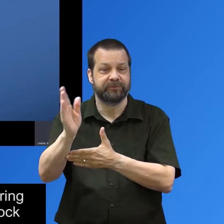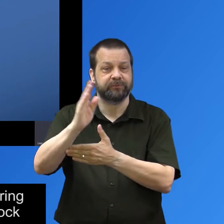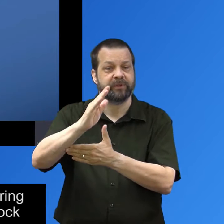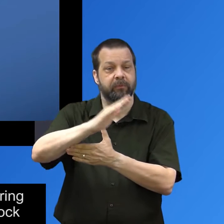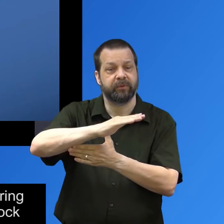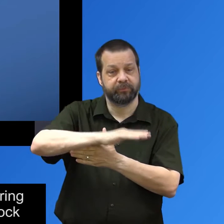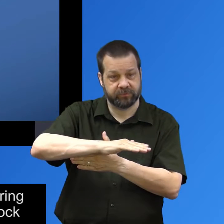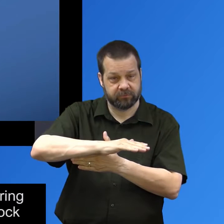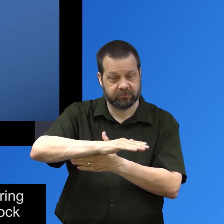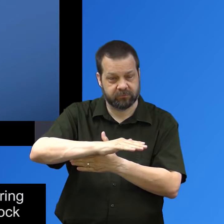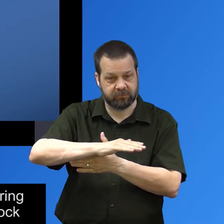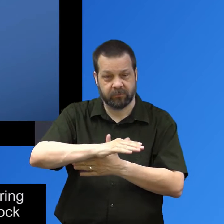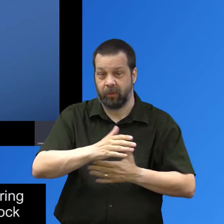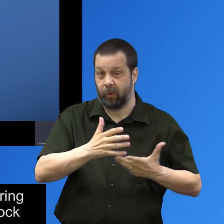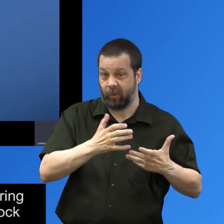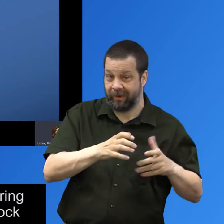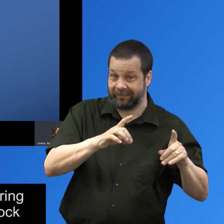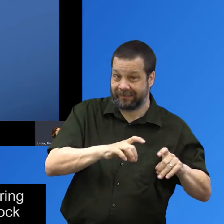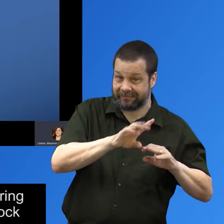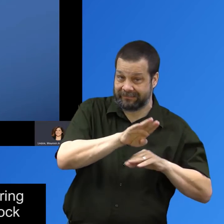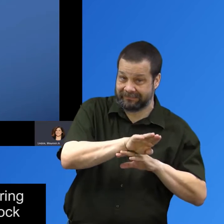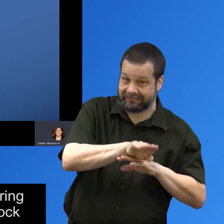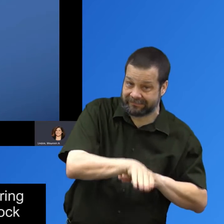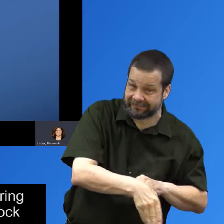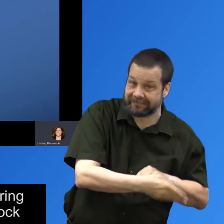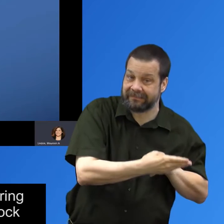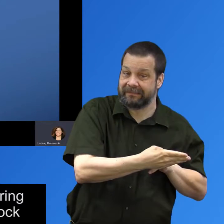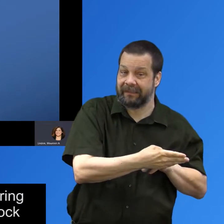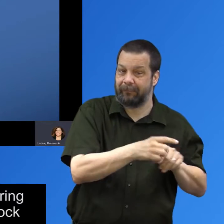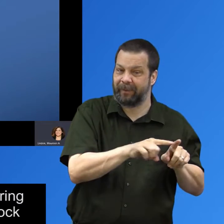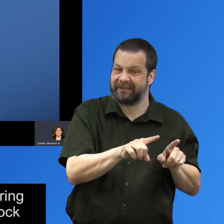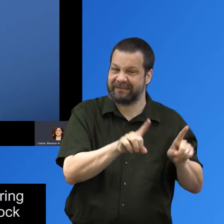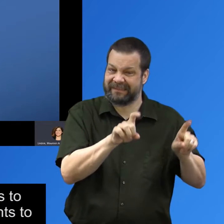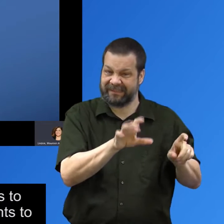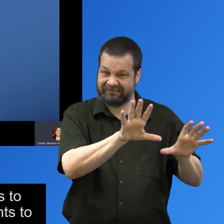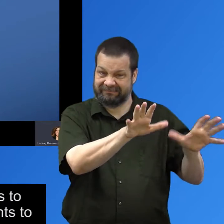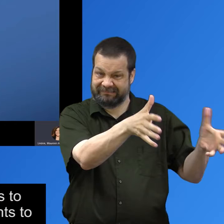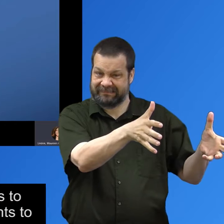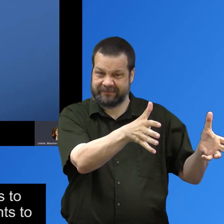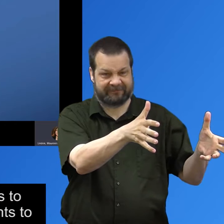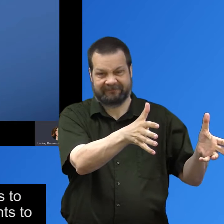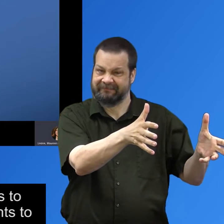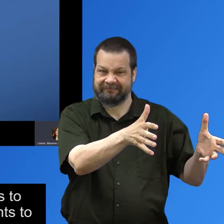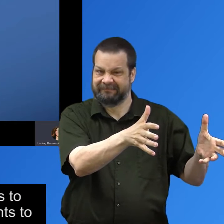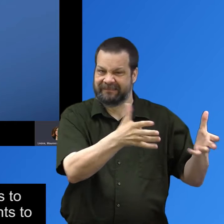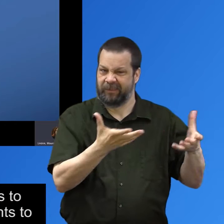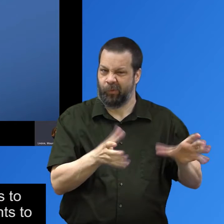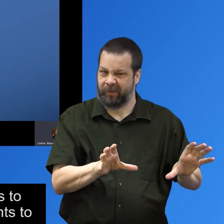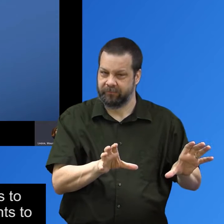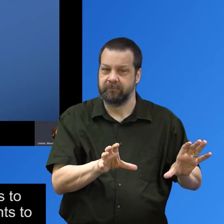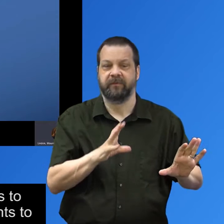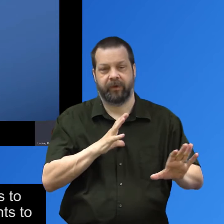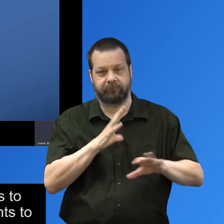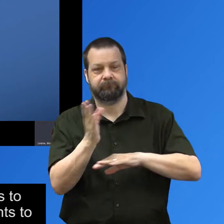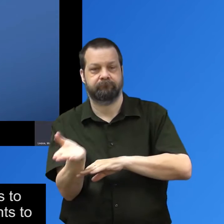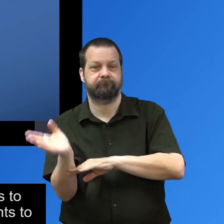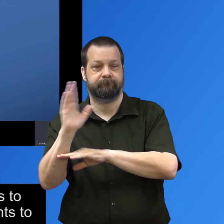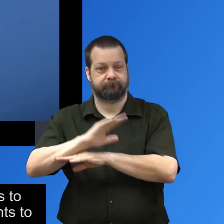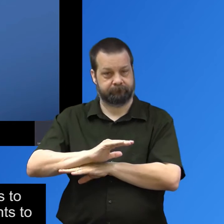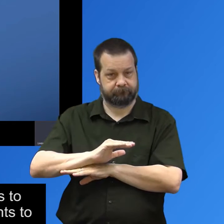course of the day during normal waking hours. We'd hoped for around-the-clock notifications, but our IRB frowned at